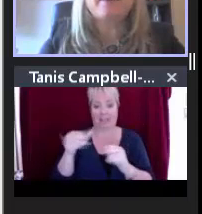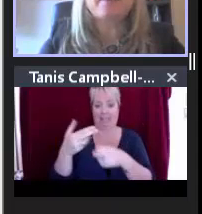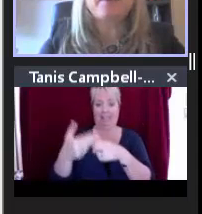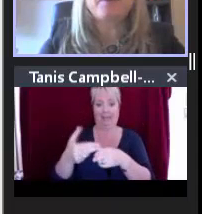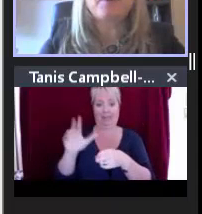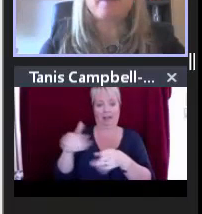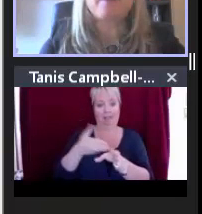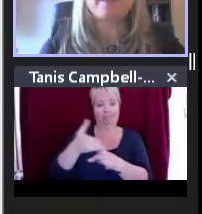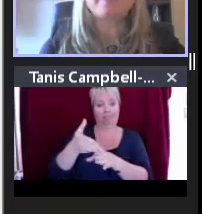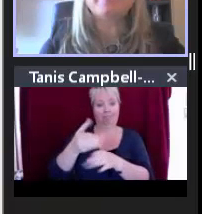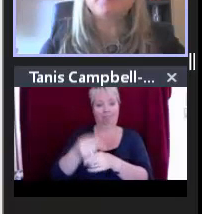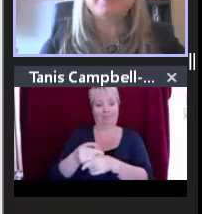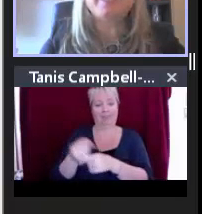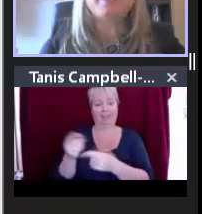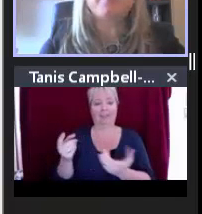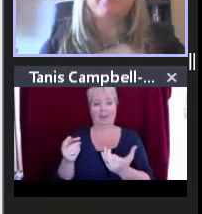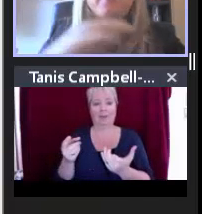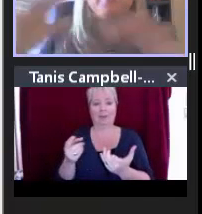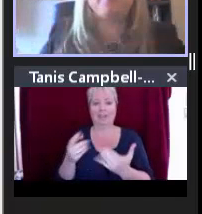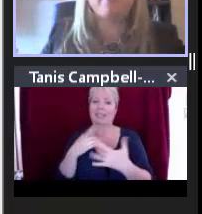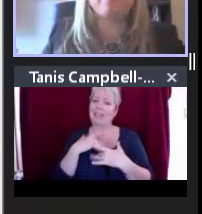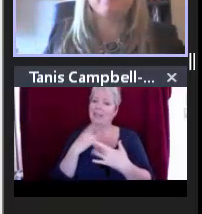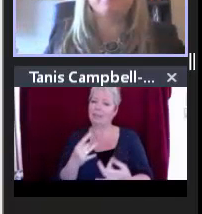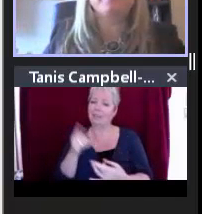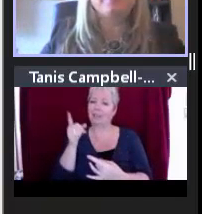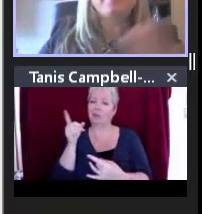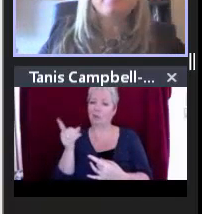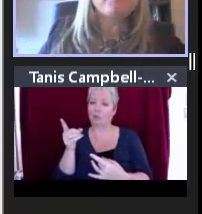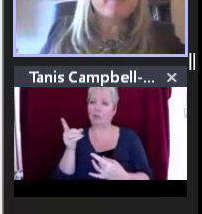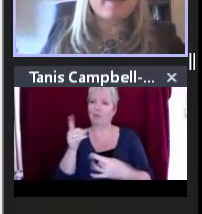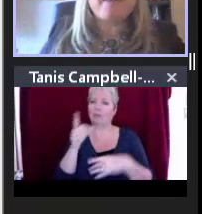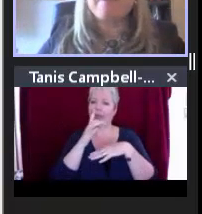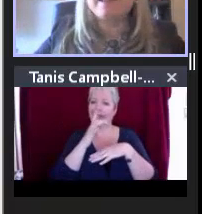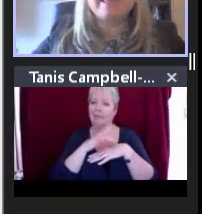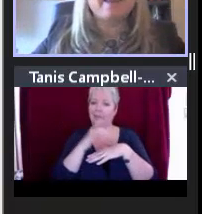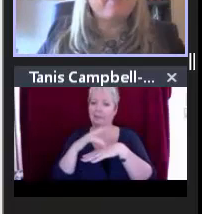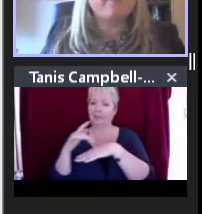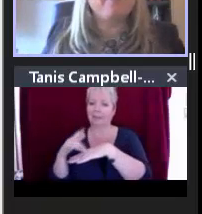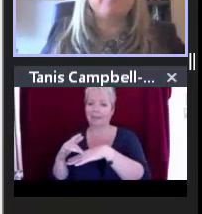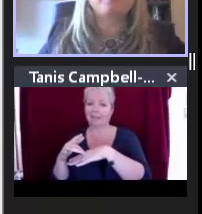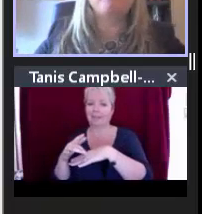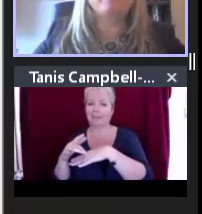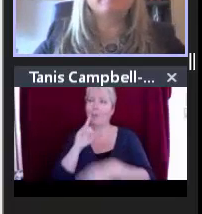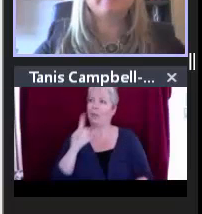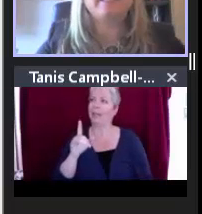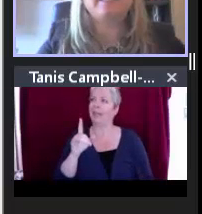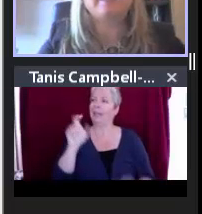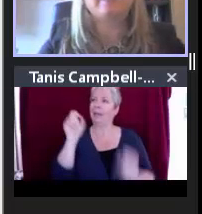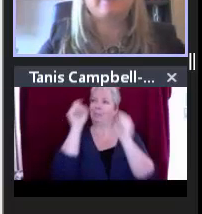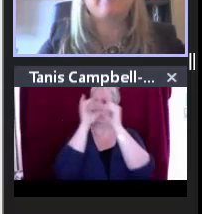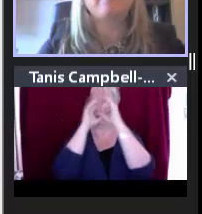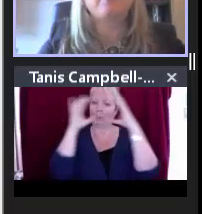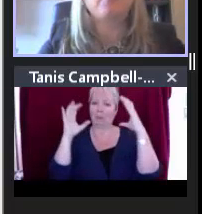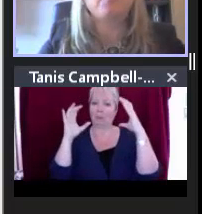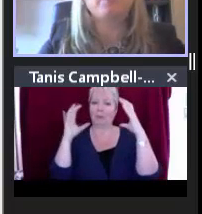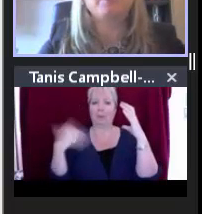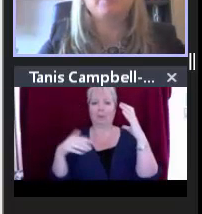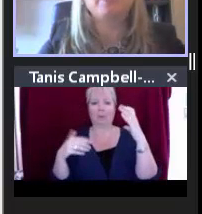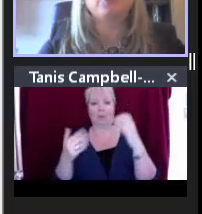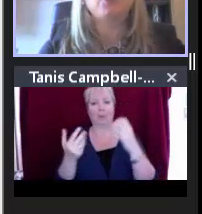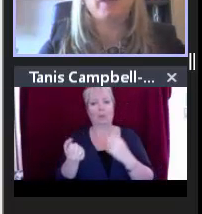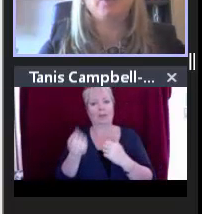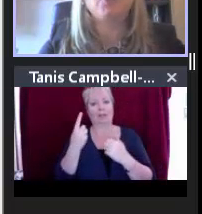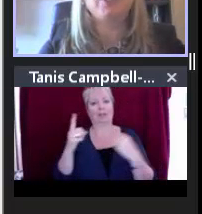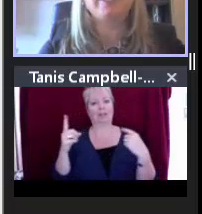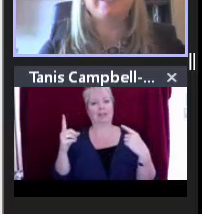And it's interesting. You've covered. I really get a feel for the complexity of your own